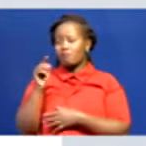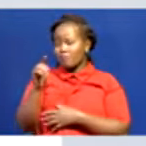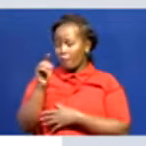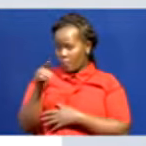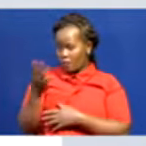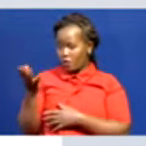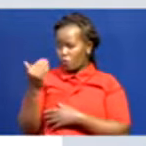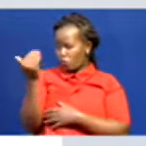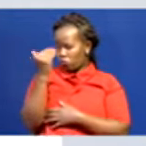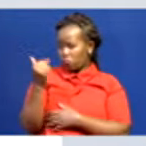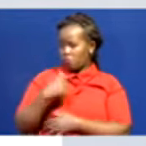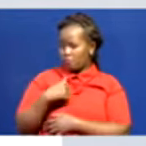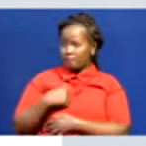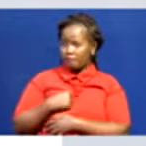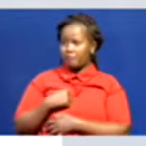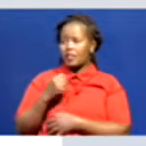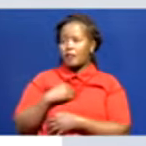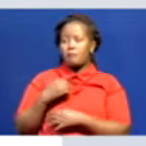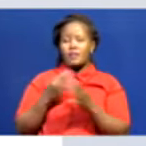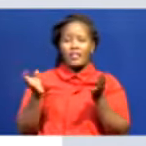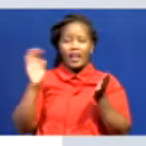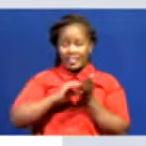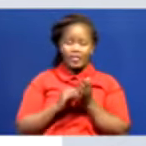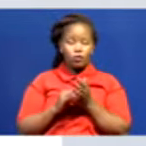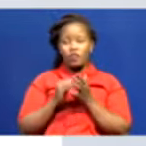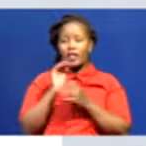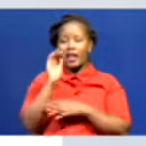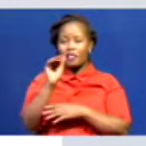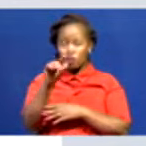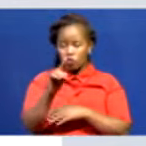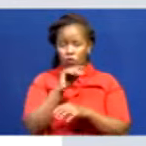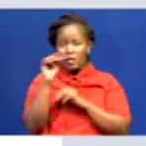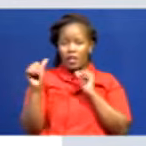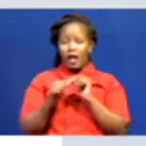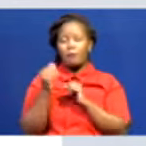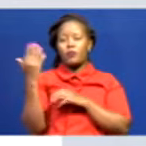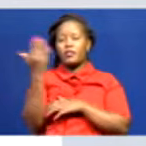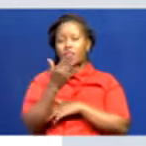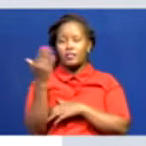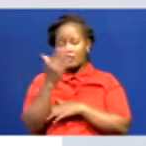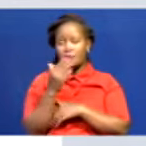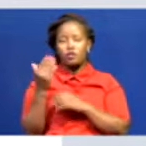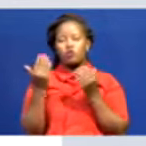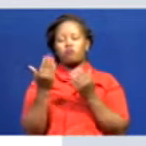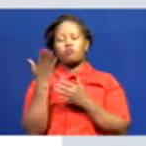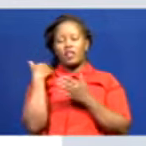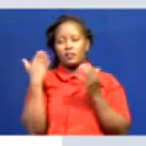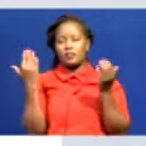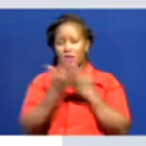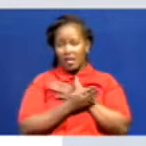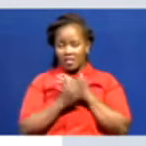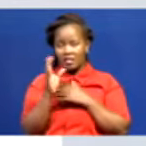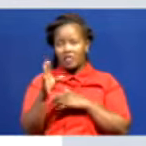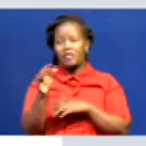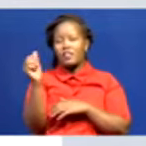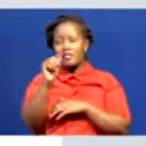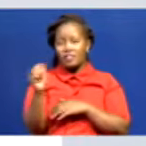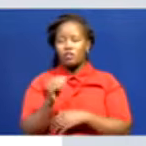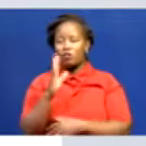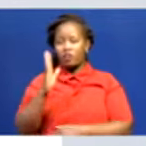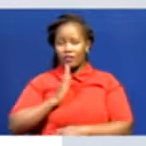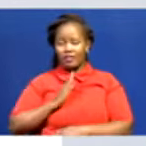to the statement by the CS Interior last night or yesterday, if you saw. He made his